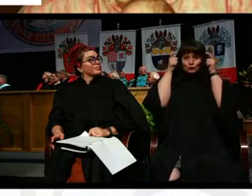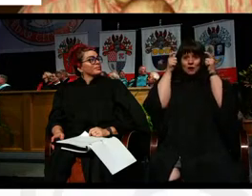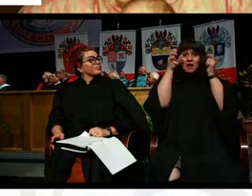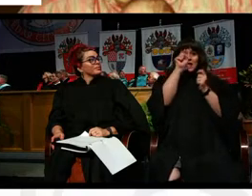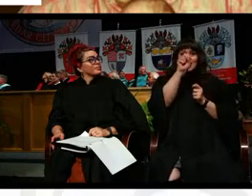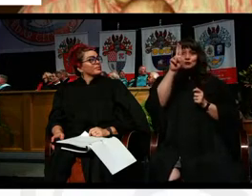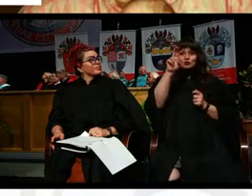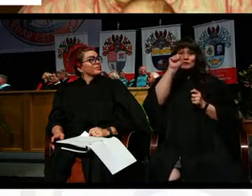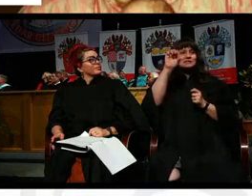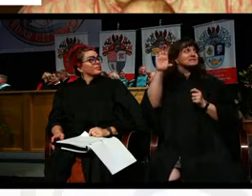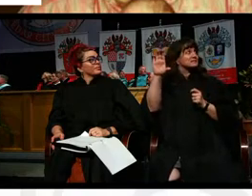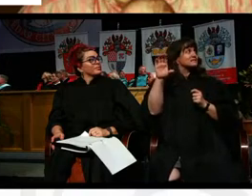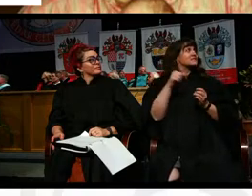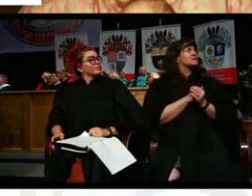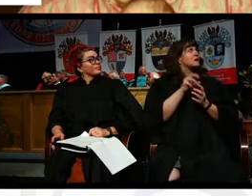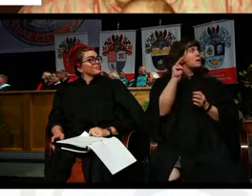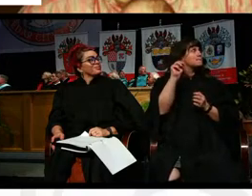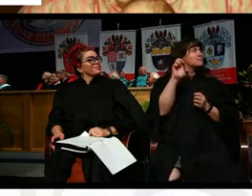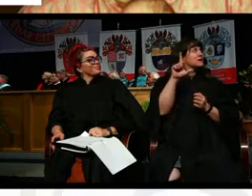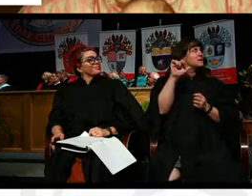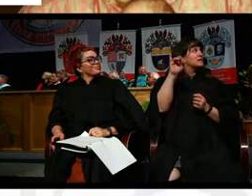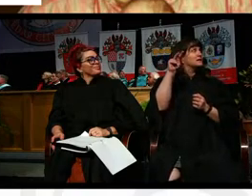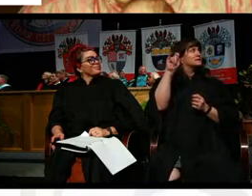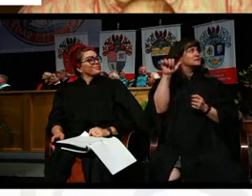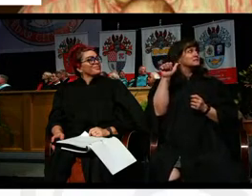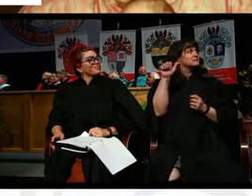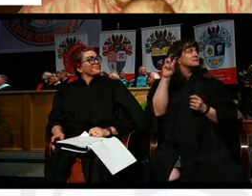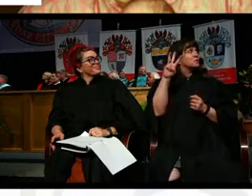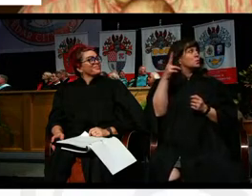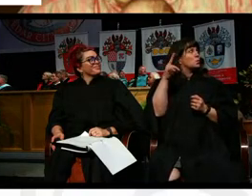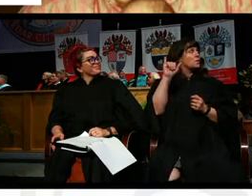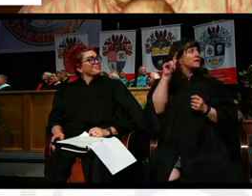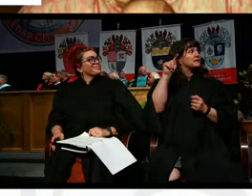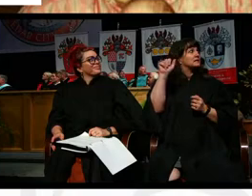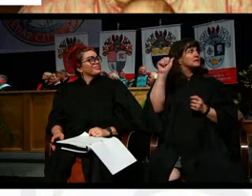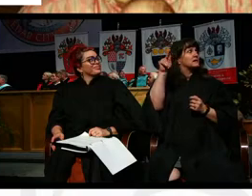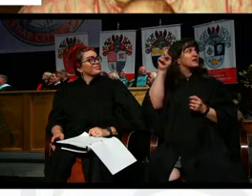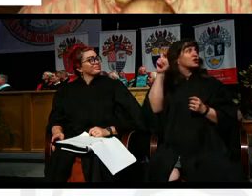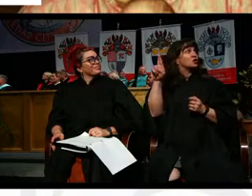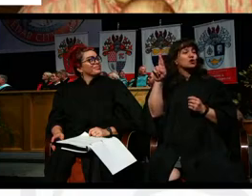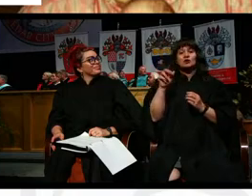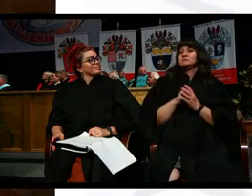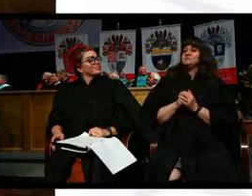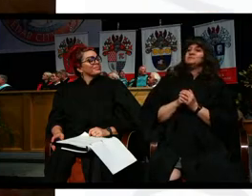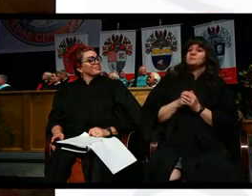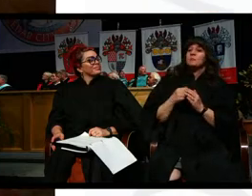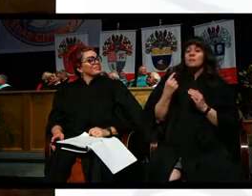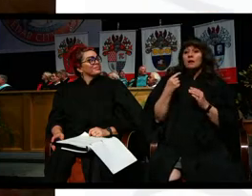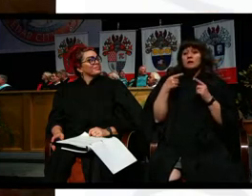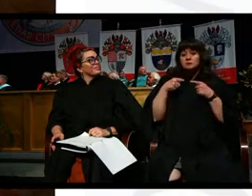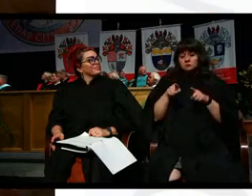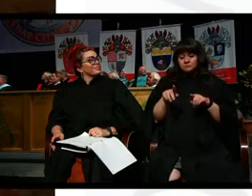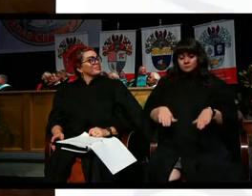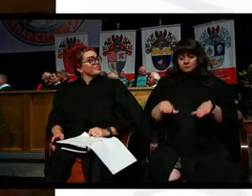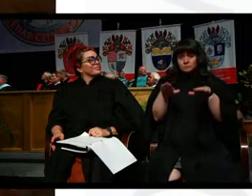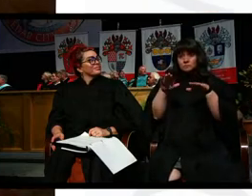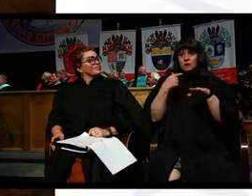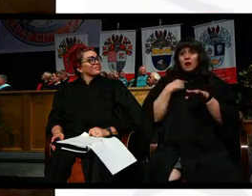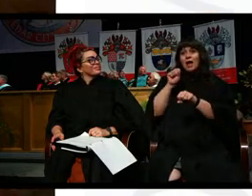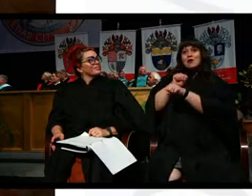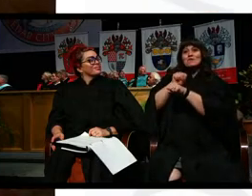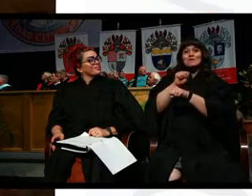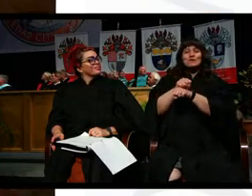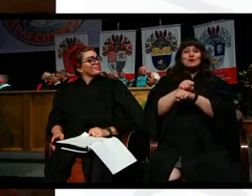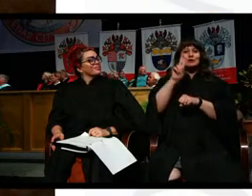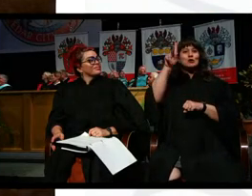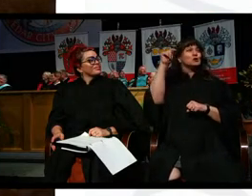born, Melinda Whitaker, and she is here with us today. In my youth, I spent my summers working at the Utah Shakespeare Festival